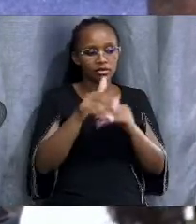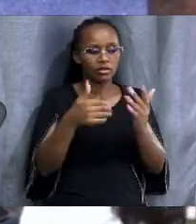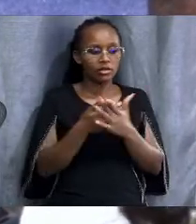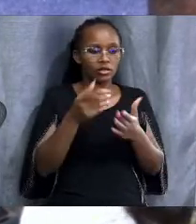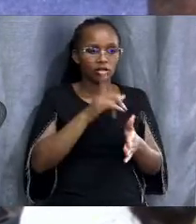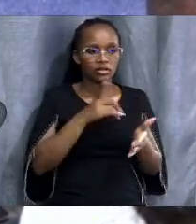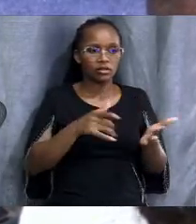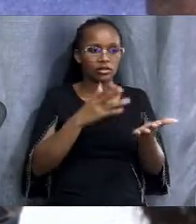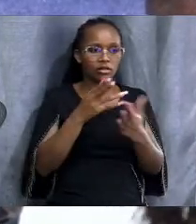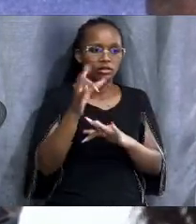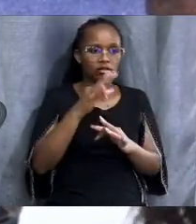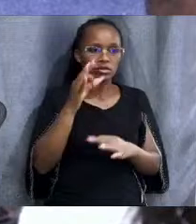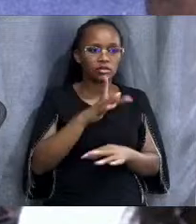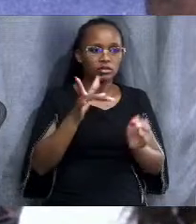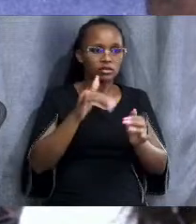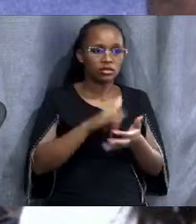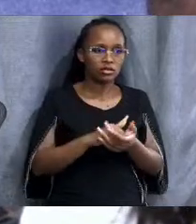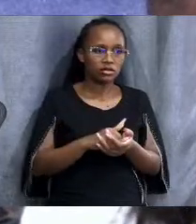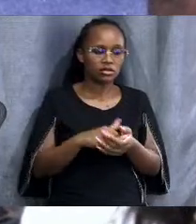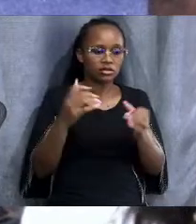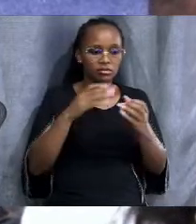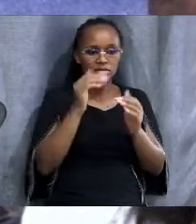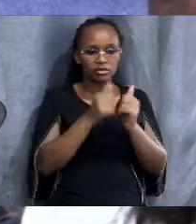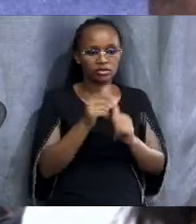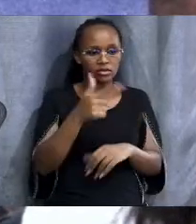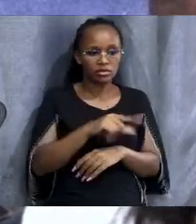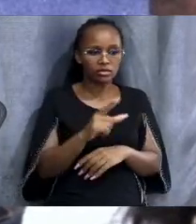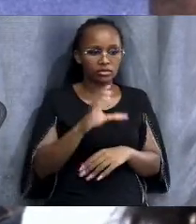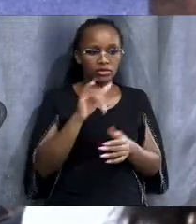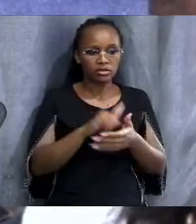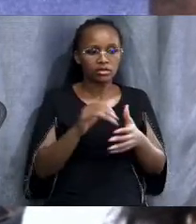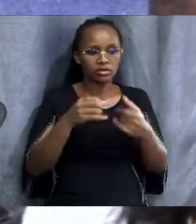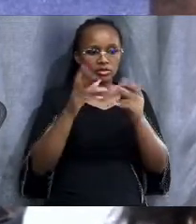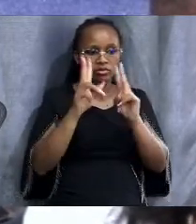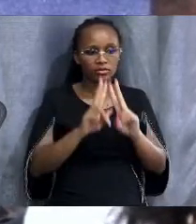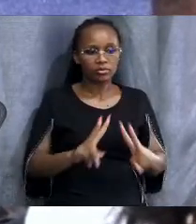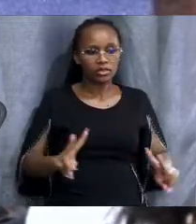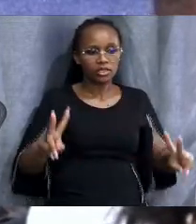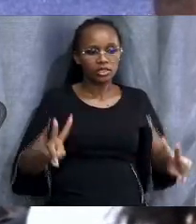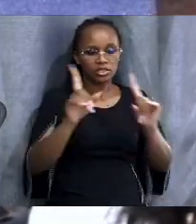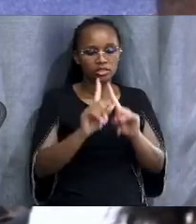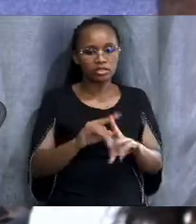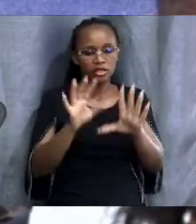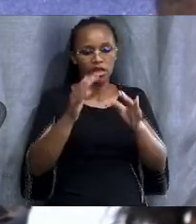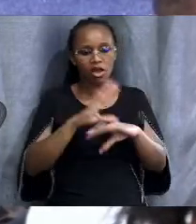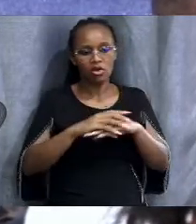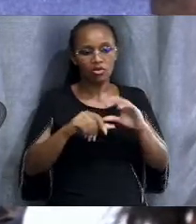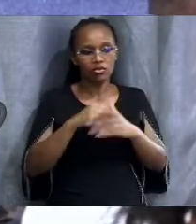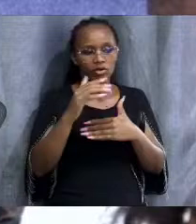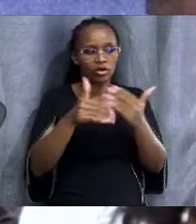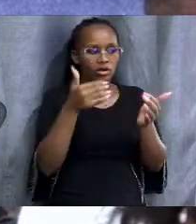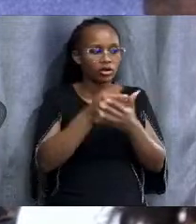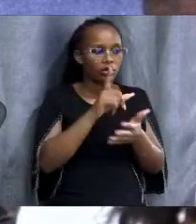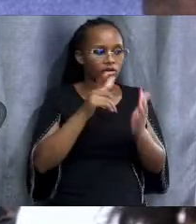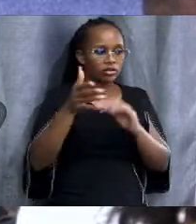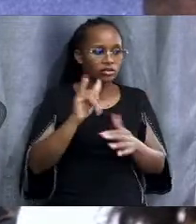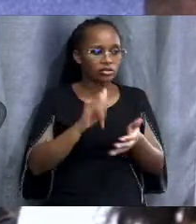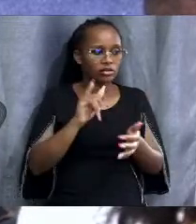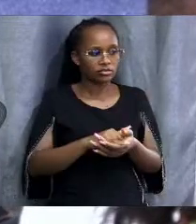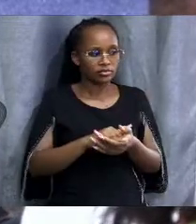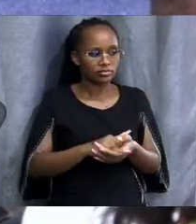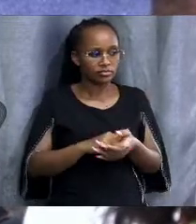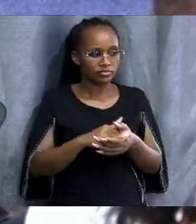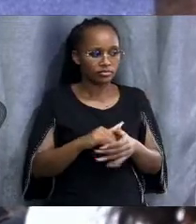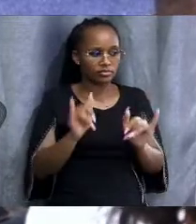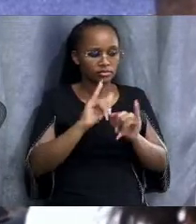hoya hinya waku muadhani omaikoro kire. Nigedho mahedhayo. Nigedho makomforti muadhani. Nigedho